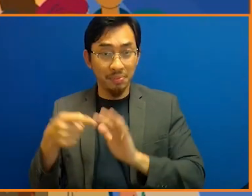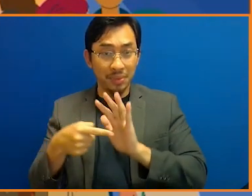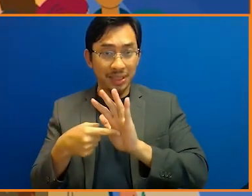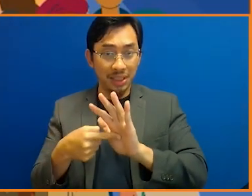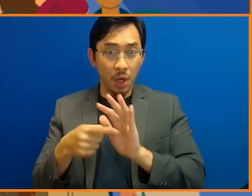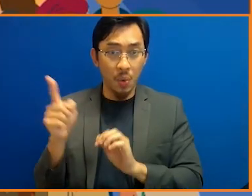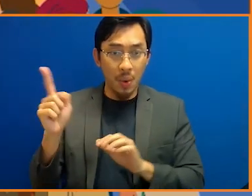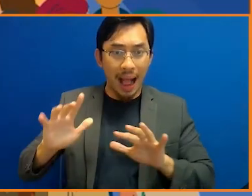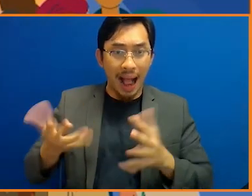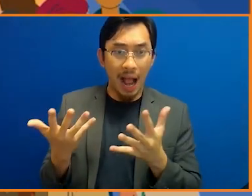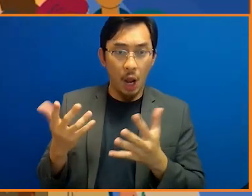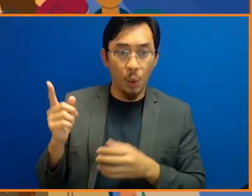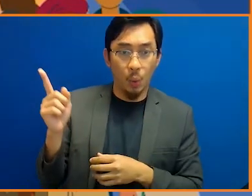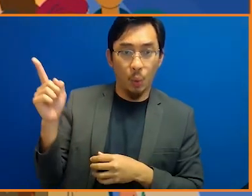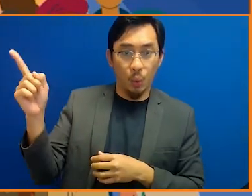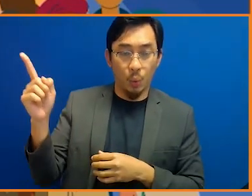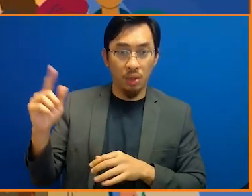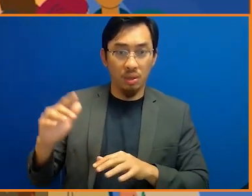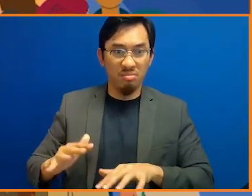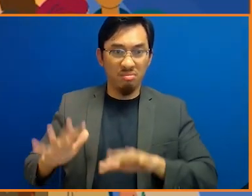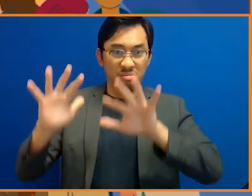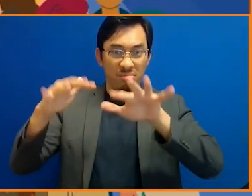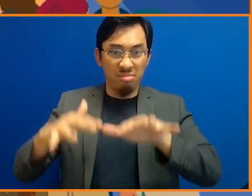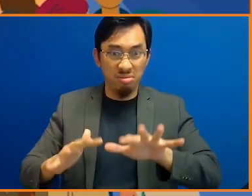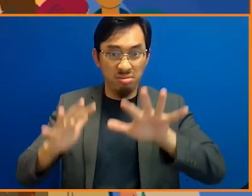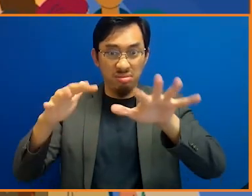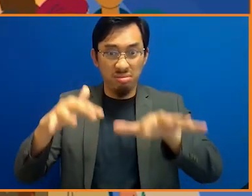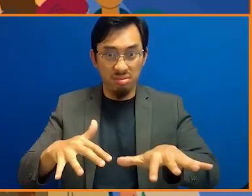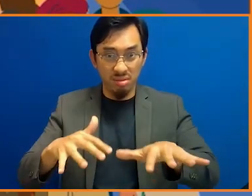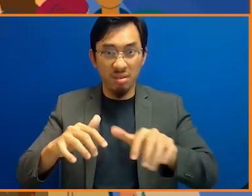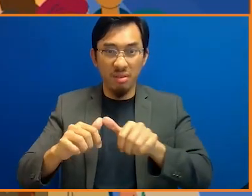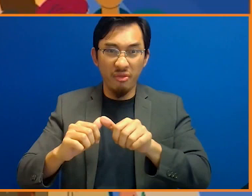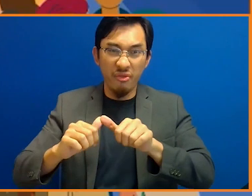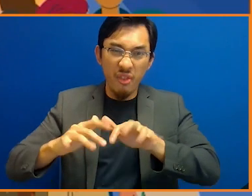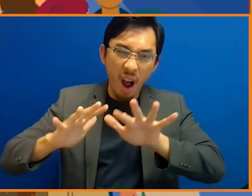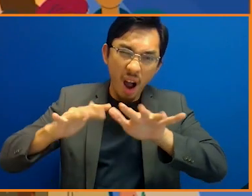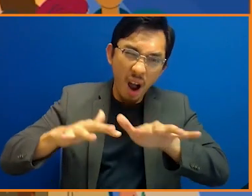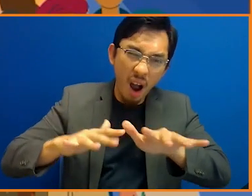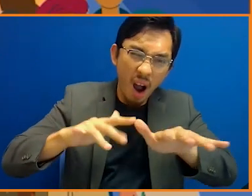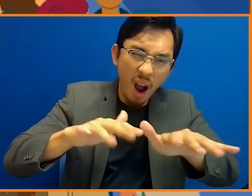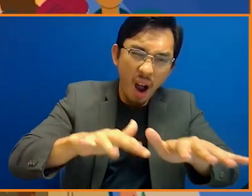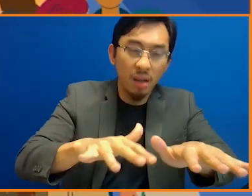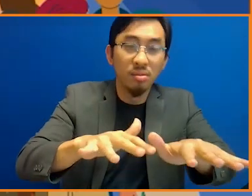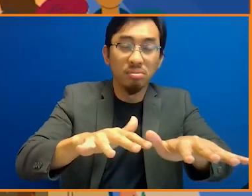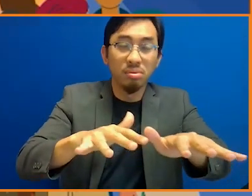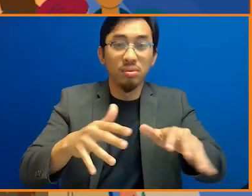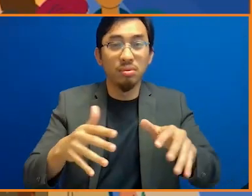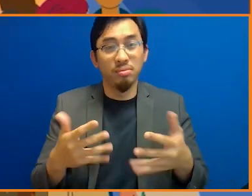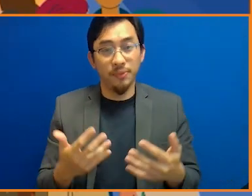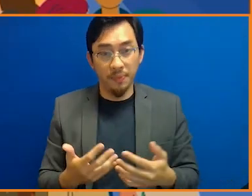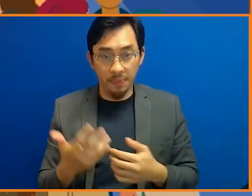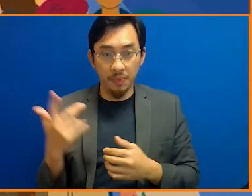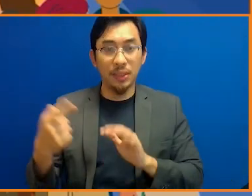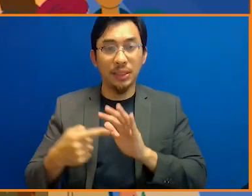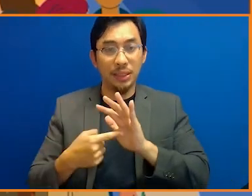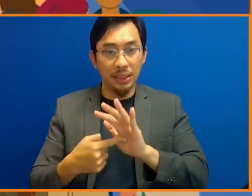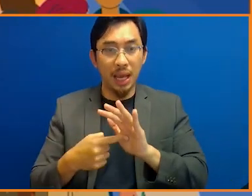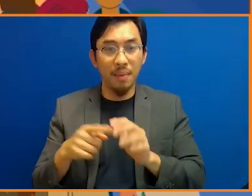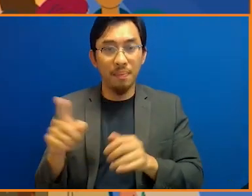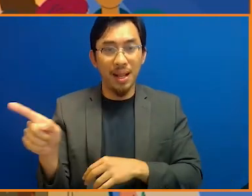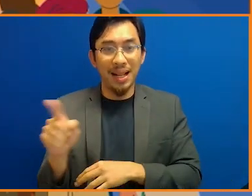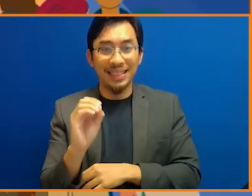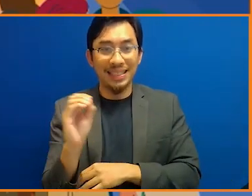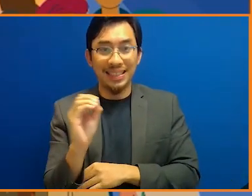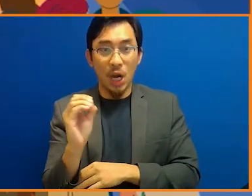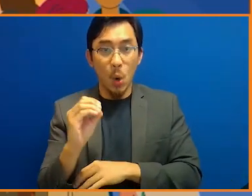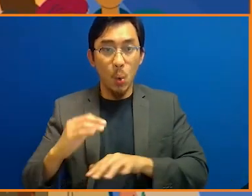area, we show that how large tsunami could go more far inland, or how,